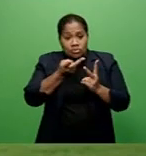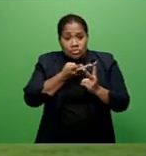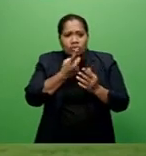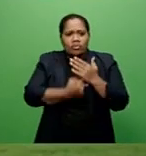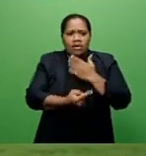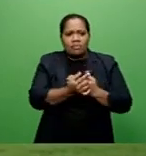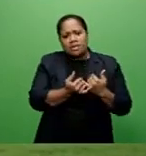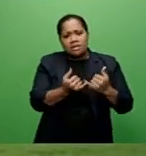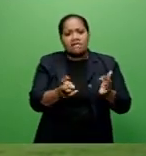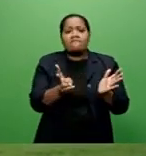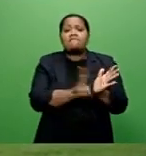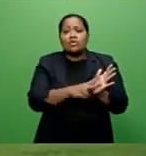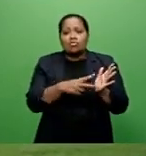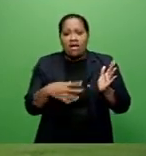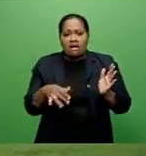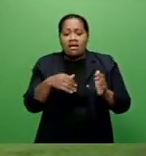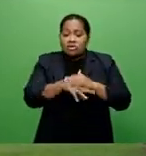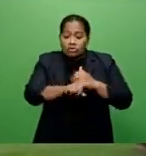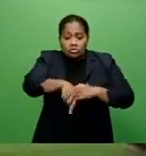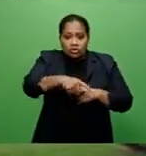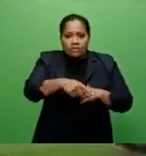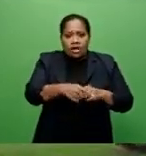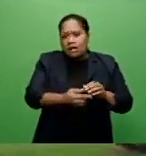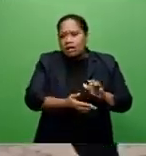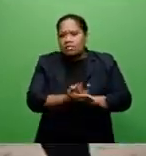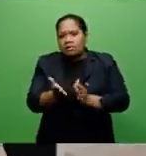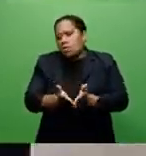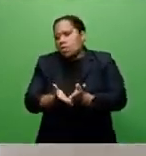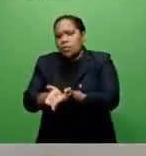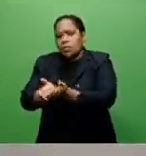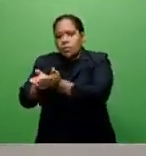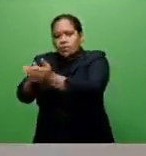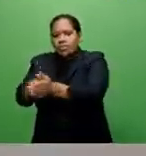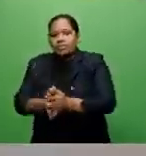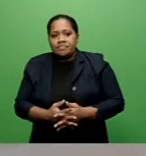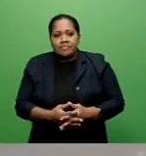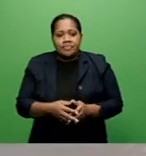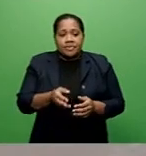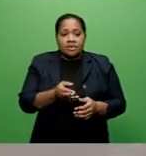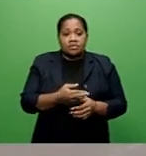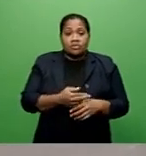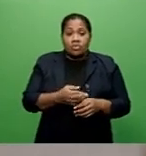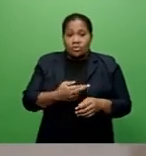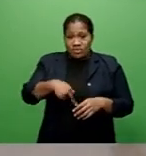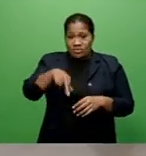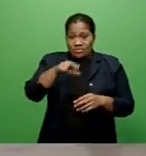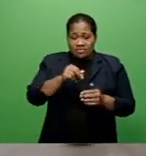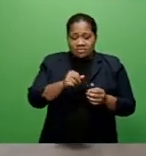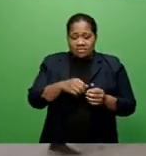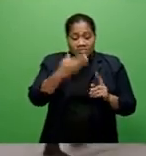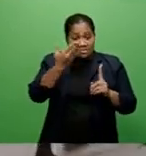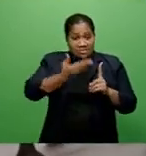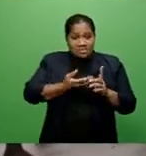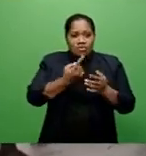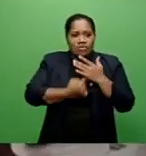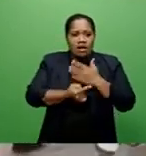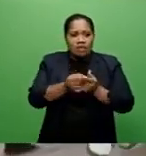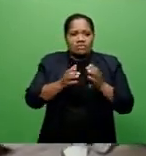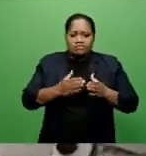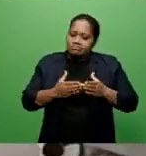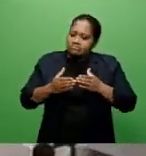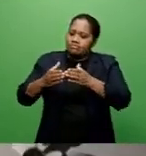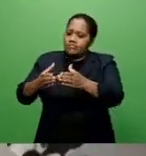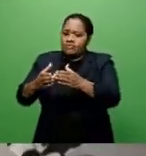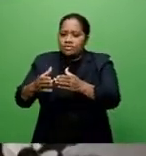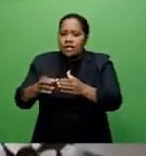on the 28th of last month. The acting commissioner, Rusete Tundravo, deployed a team of officers to traditionally thank the people of Dravuni for looking